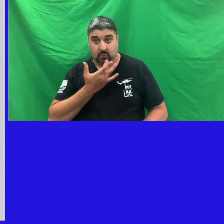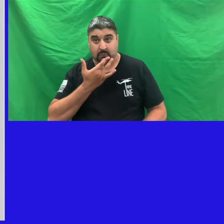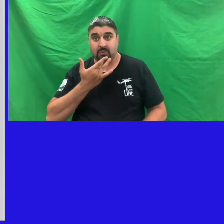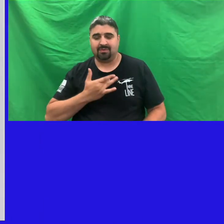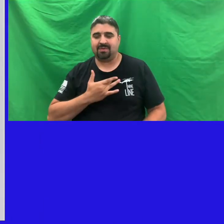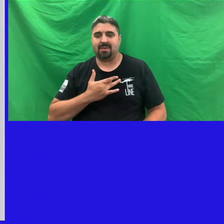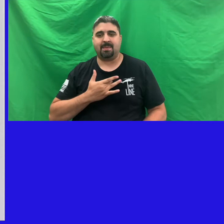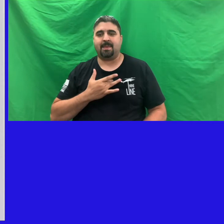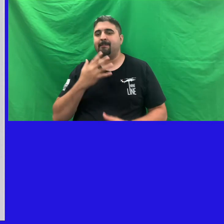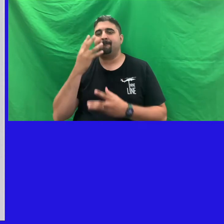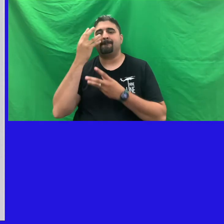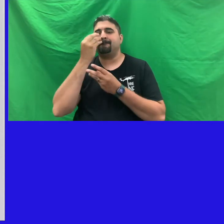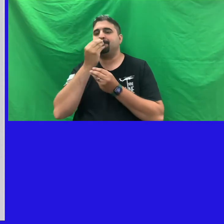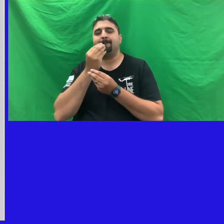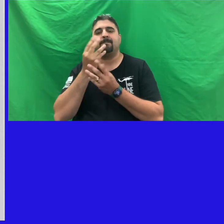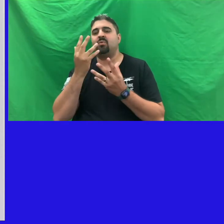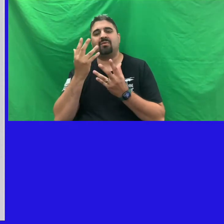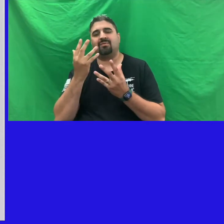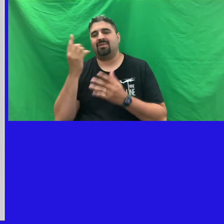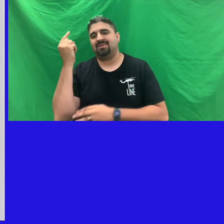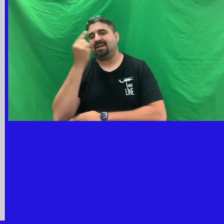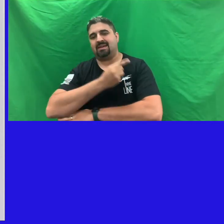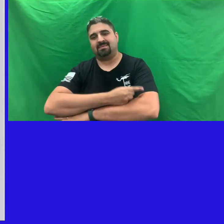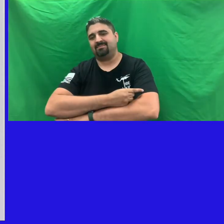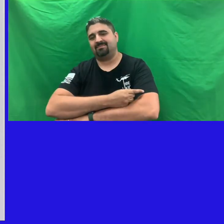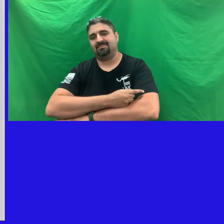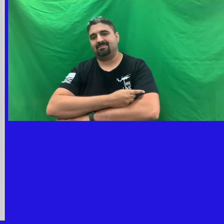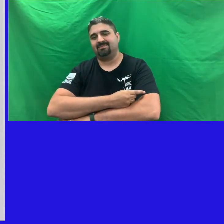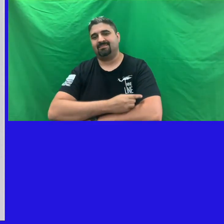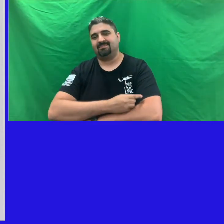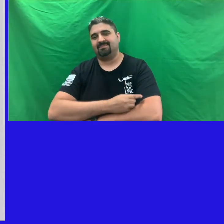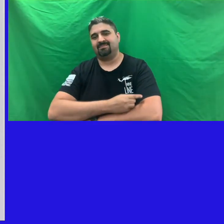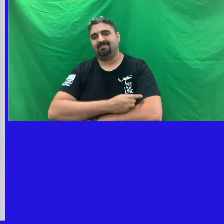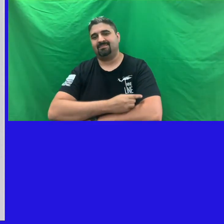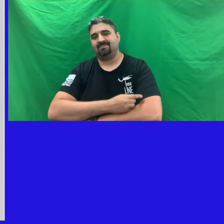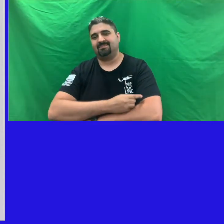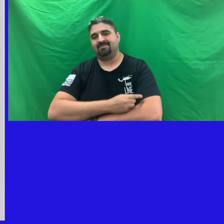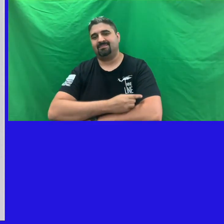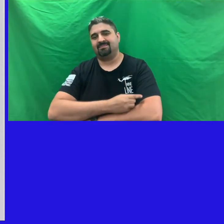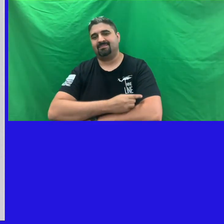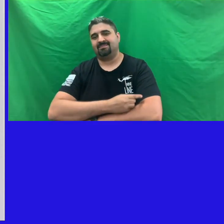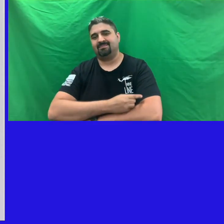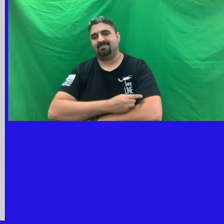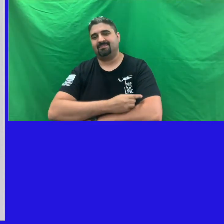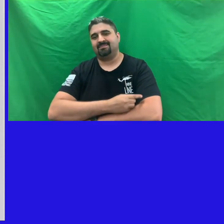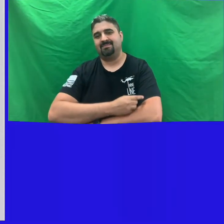It turned out to be a very pleasant day after Toad's birthday.